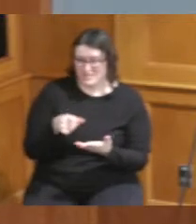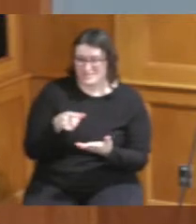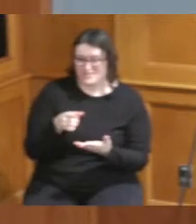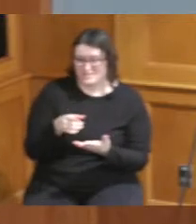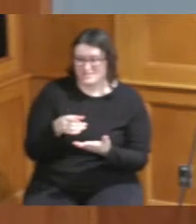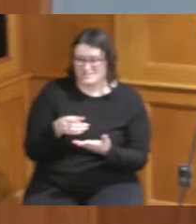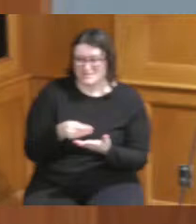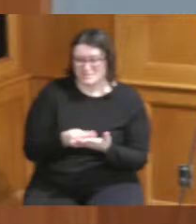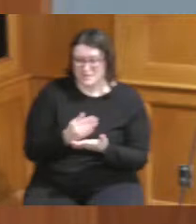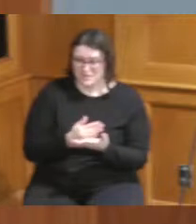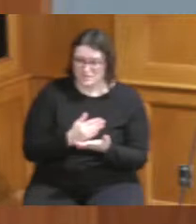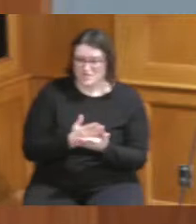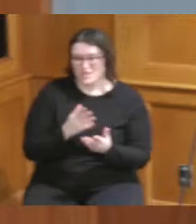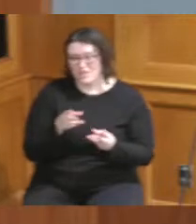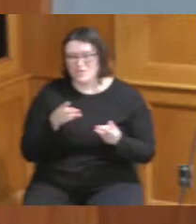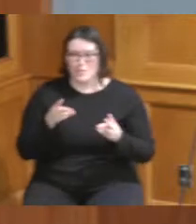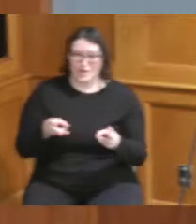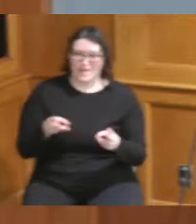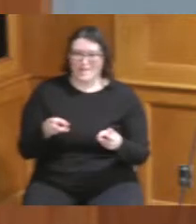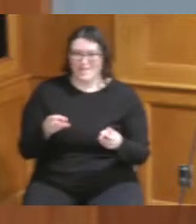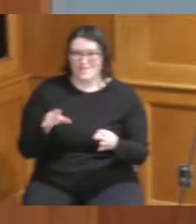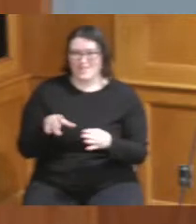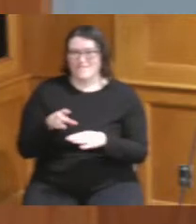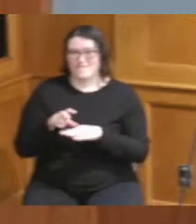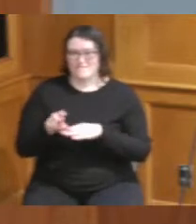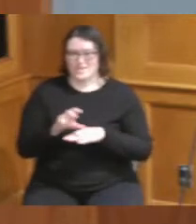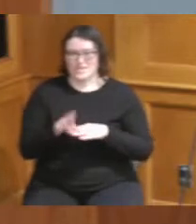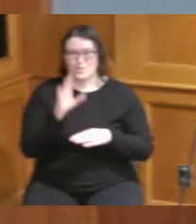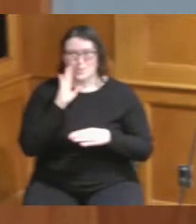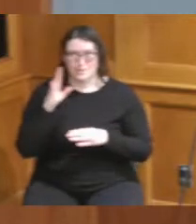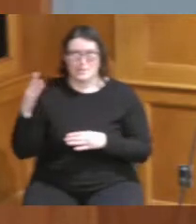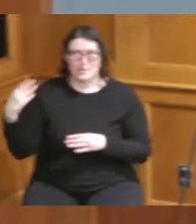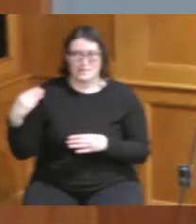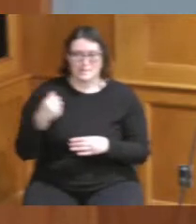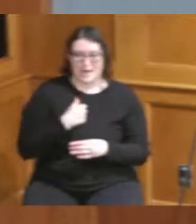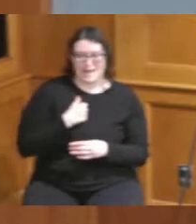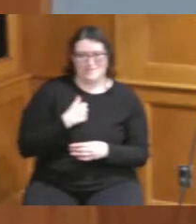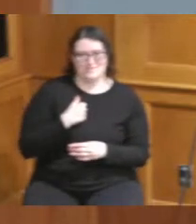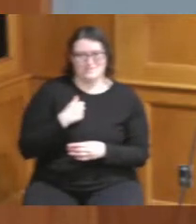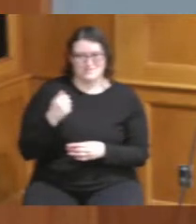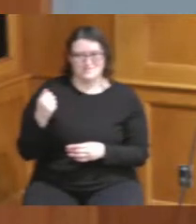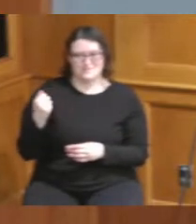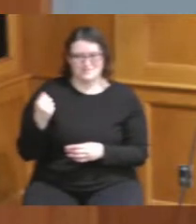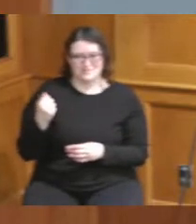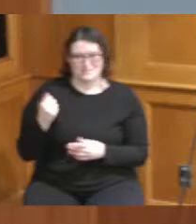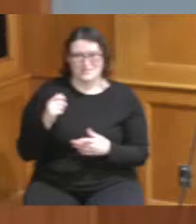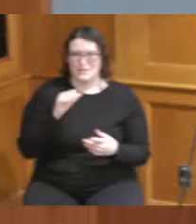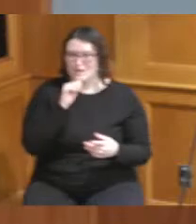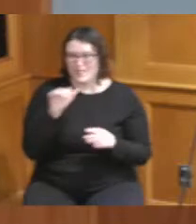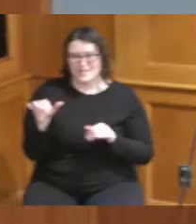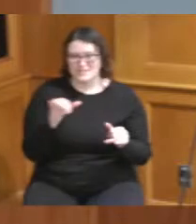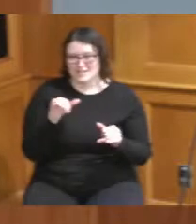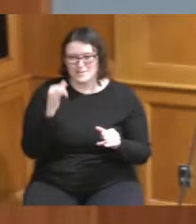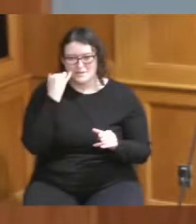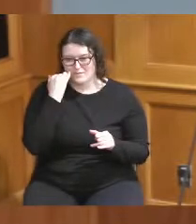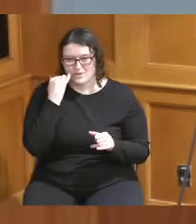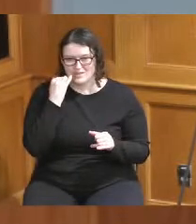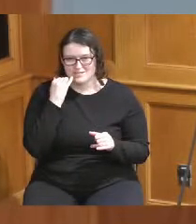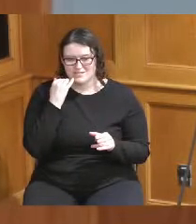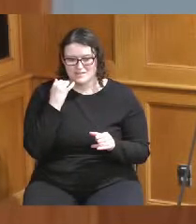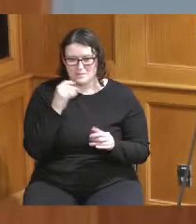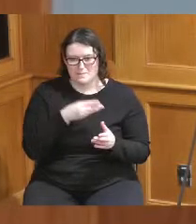that, the way that funding is coming back to us, it doesn't have the same impact as a project that we fully cash finance